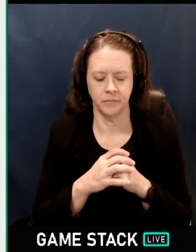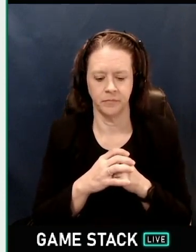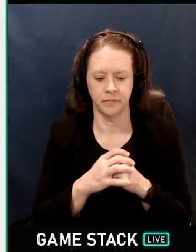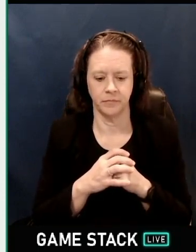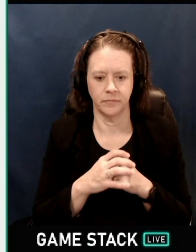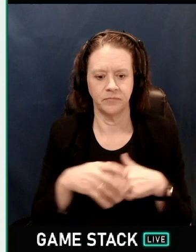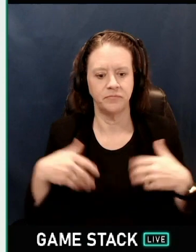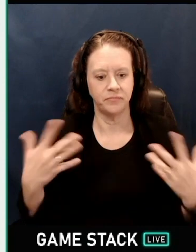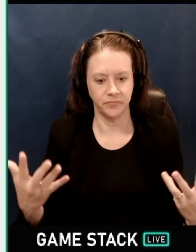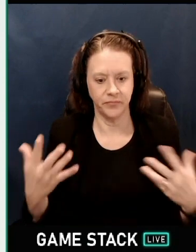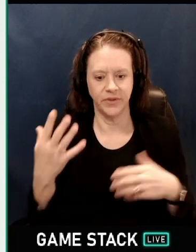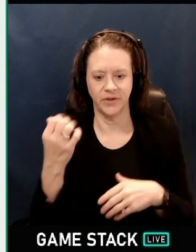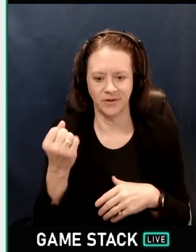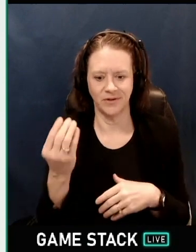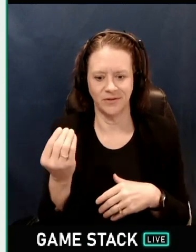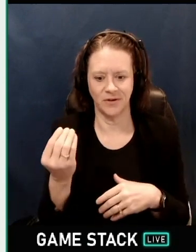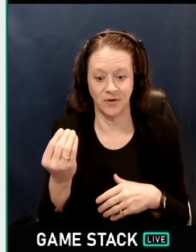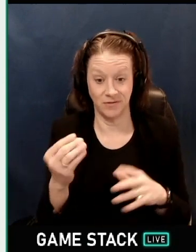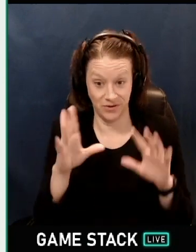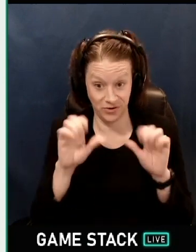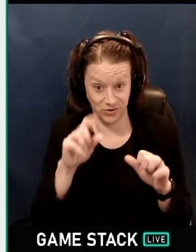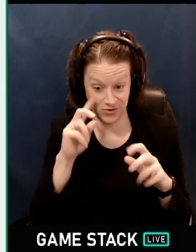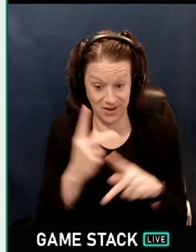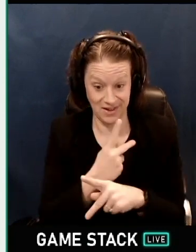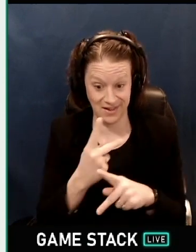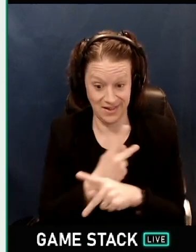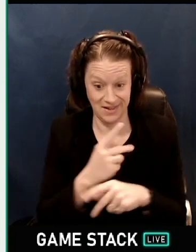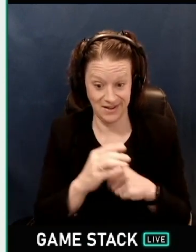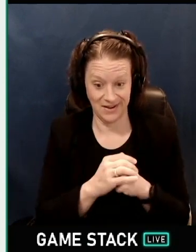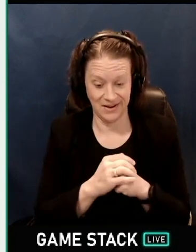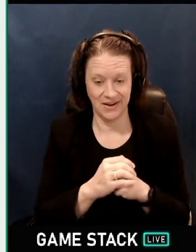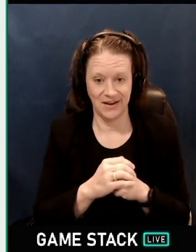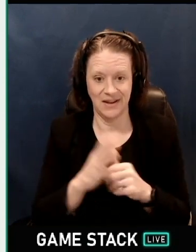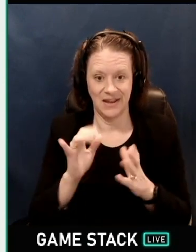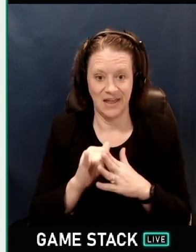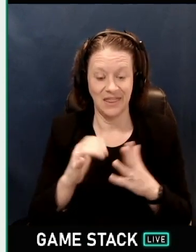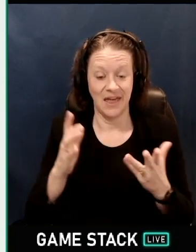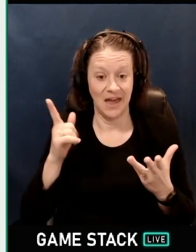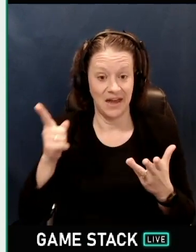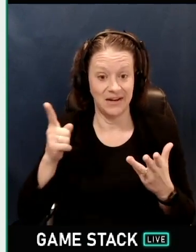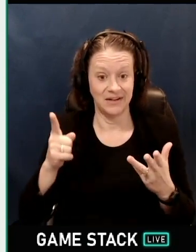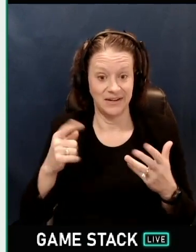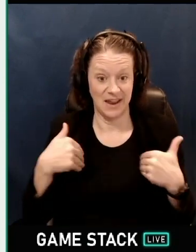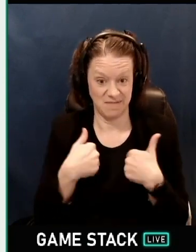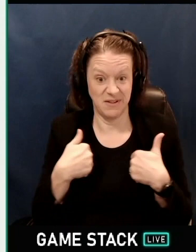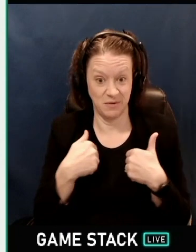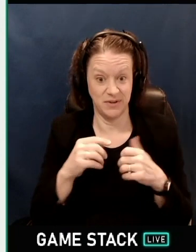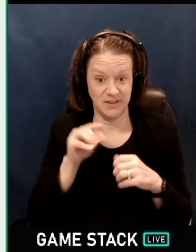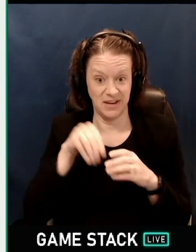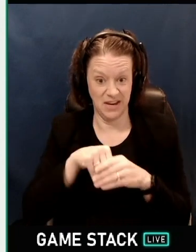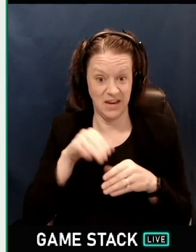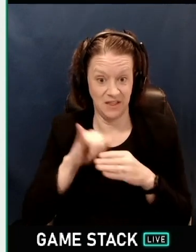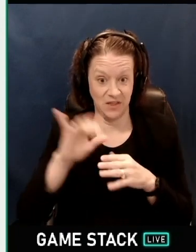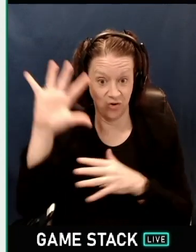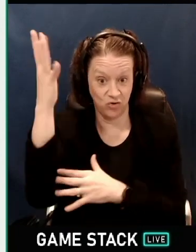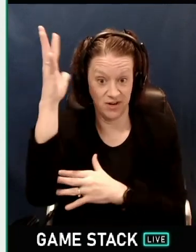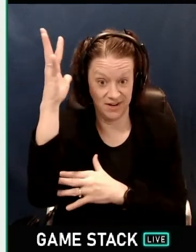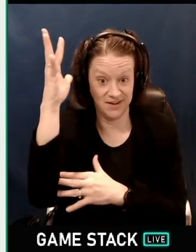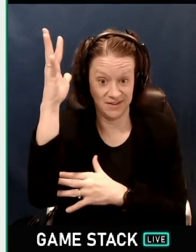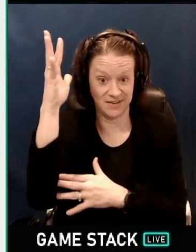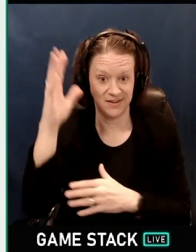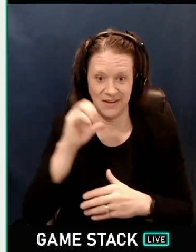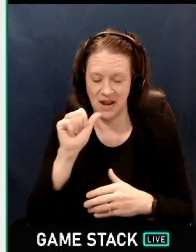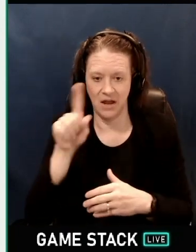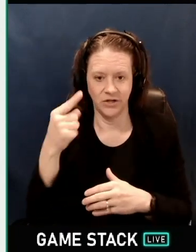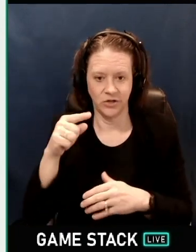So, could you tell? The creature was actually up in the trees and not just on the